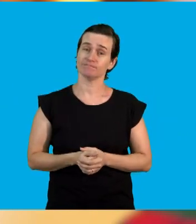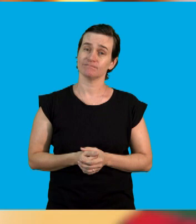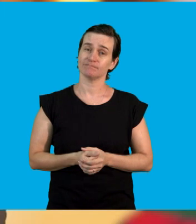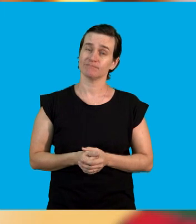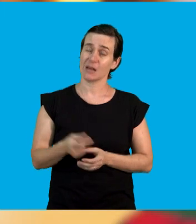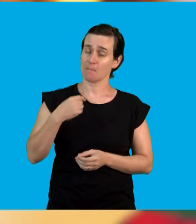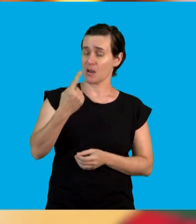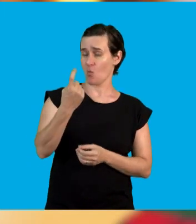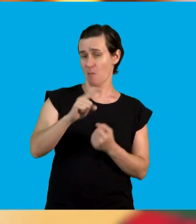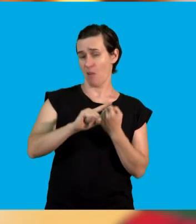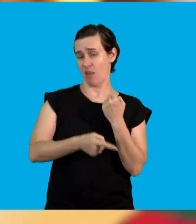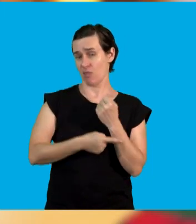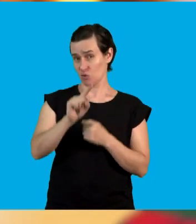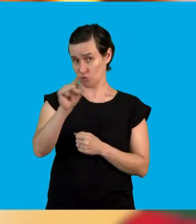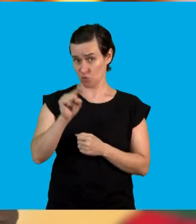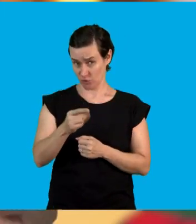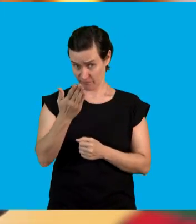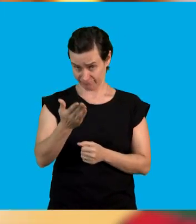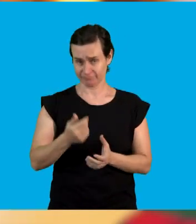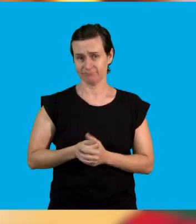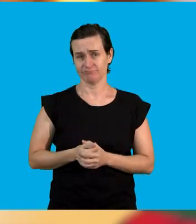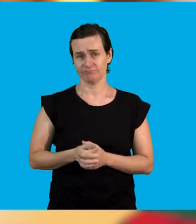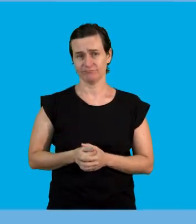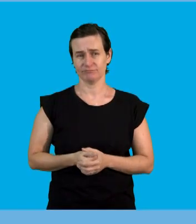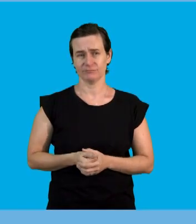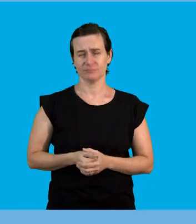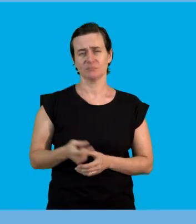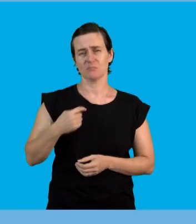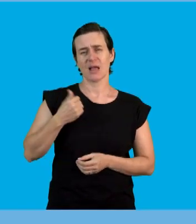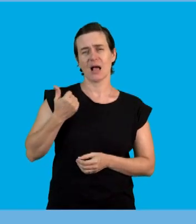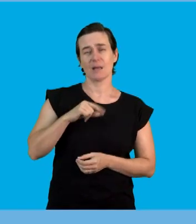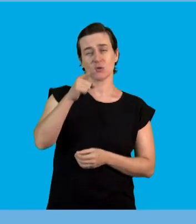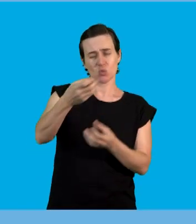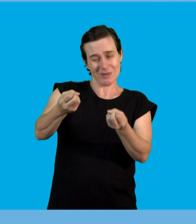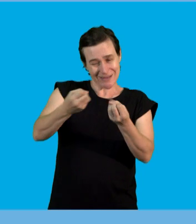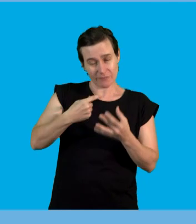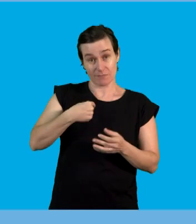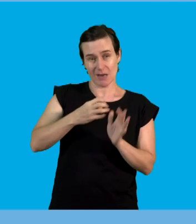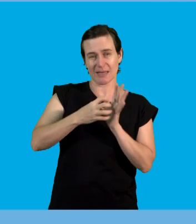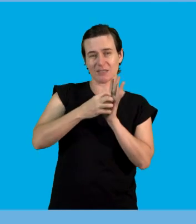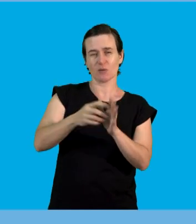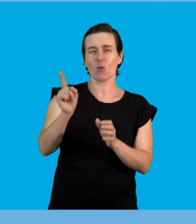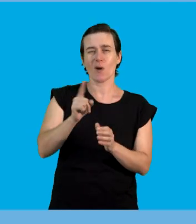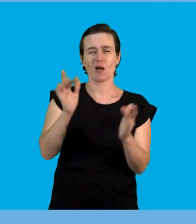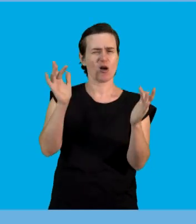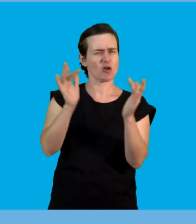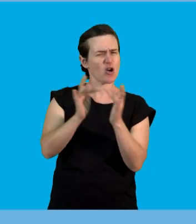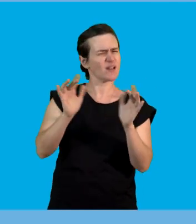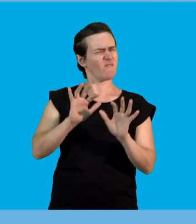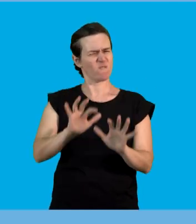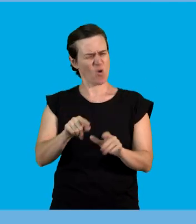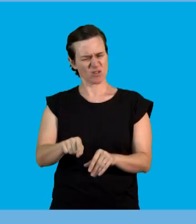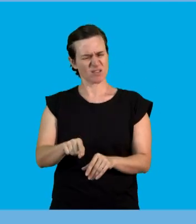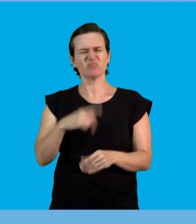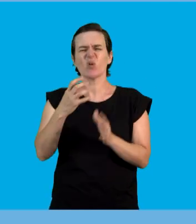have just one last question for you. And that question is, I want you to give me the examples of contact forces. So